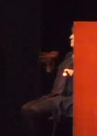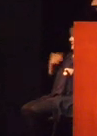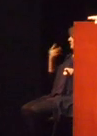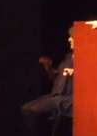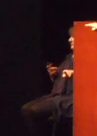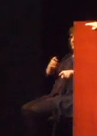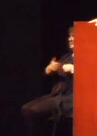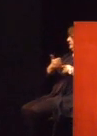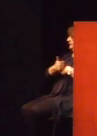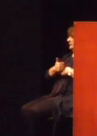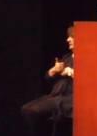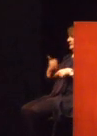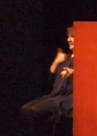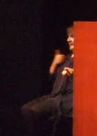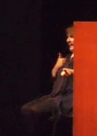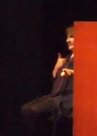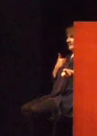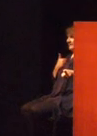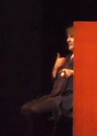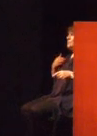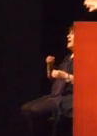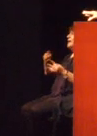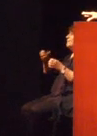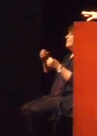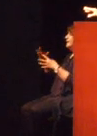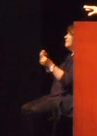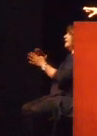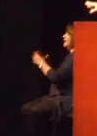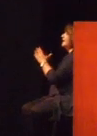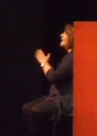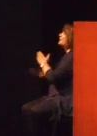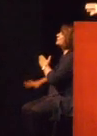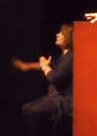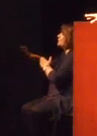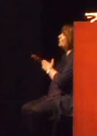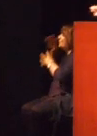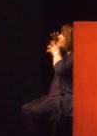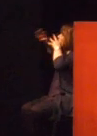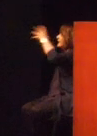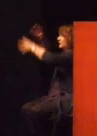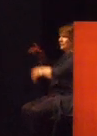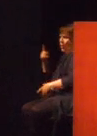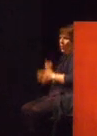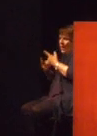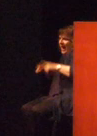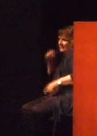place full of gang warfare. We had tons of suburban legends about all the bad things that would happen to you if you went there.